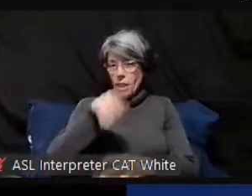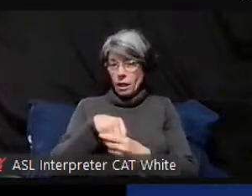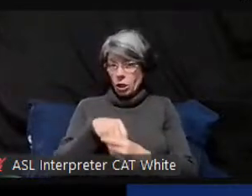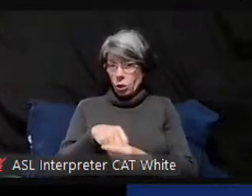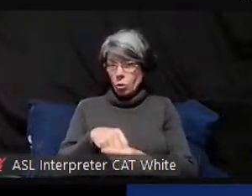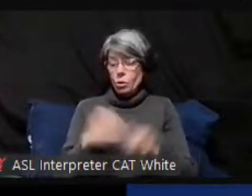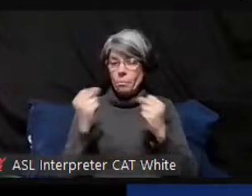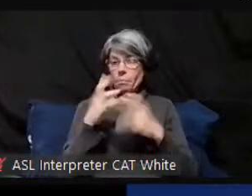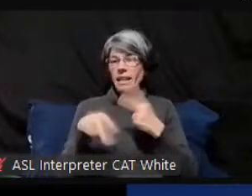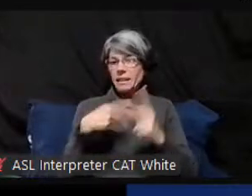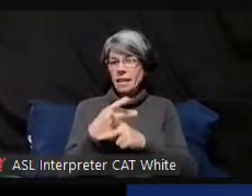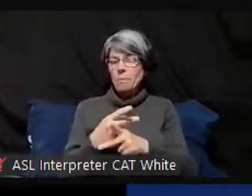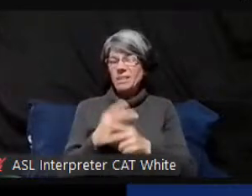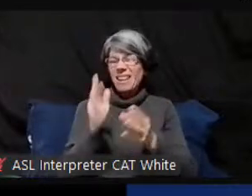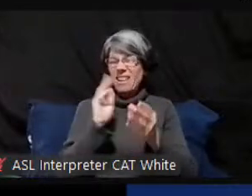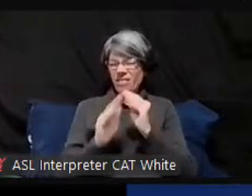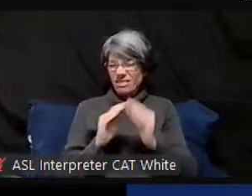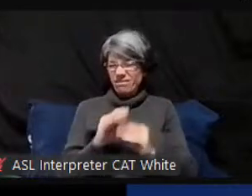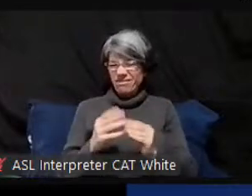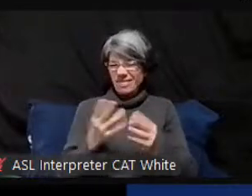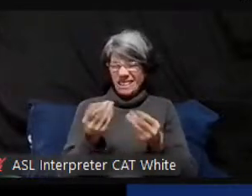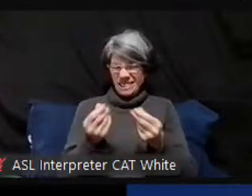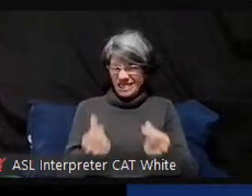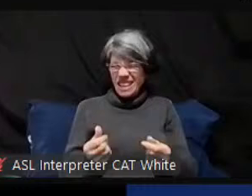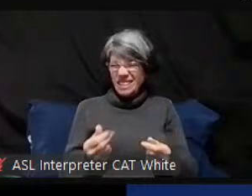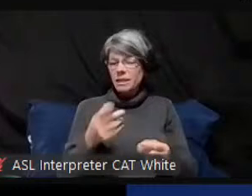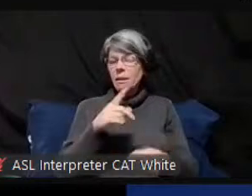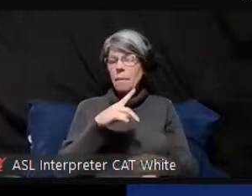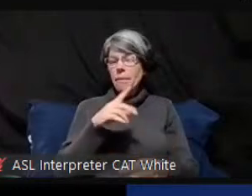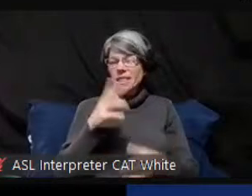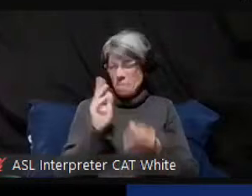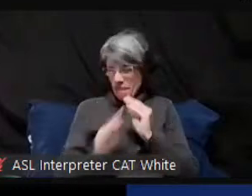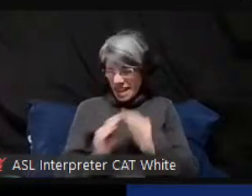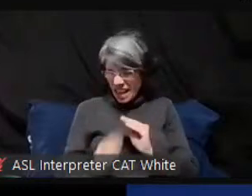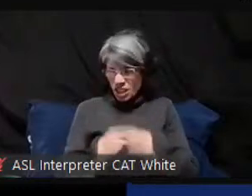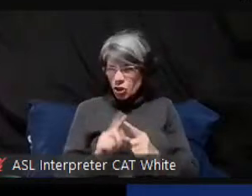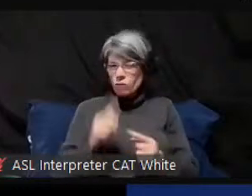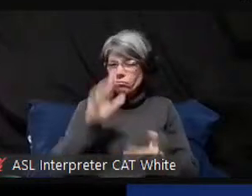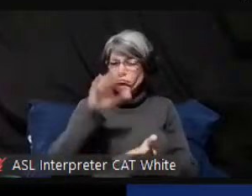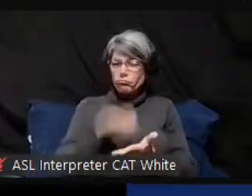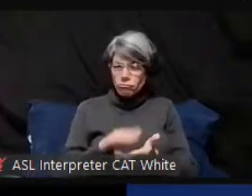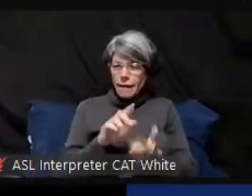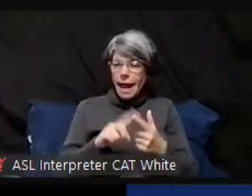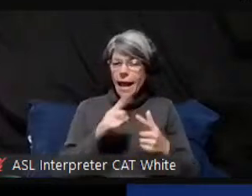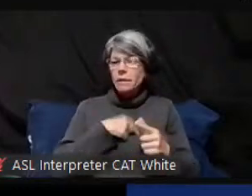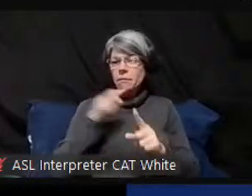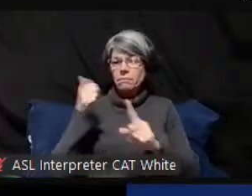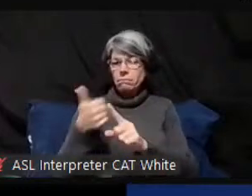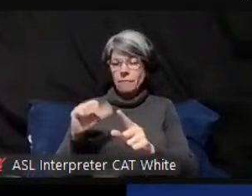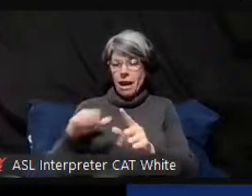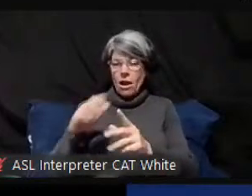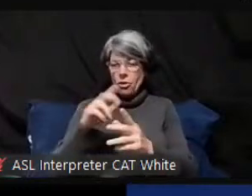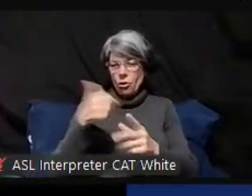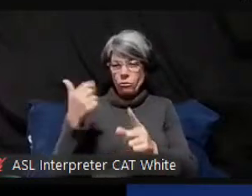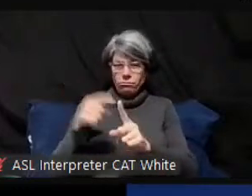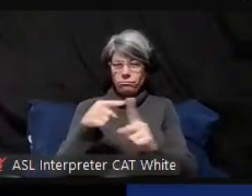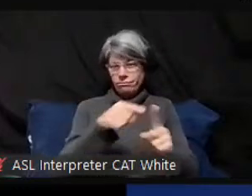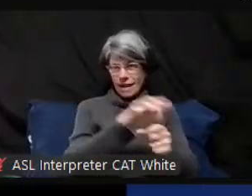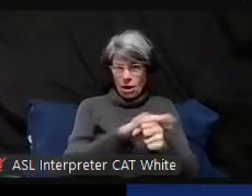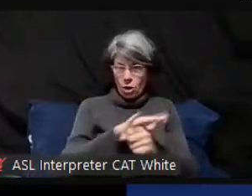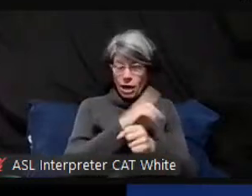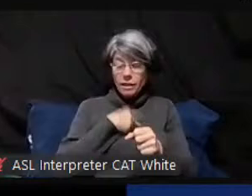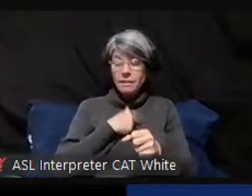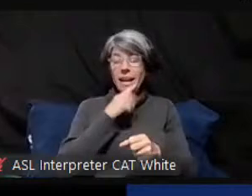many forms of dust mitigation in the form of water on the site and multiple points of the operation, as well as